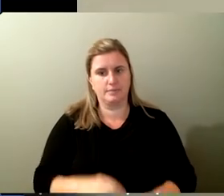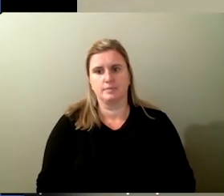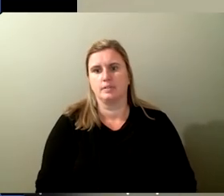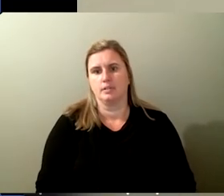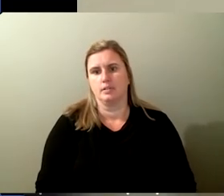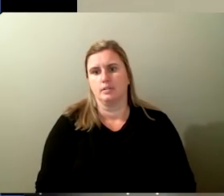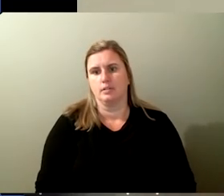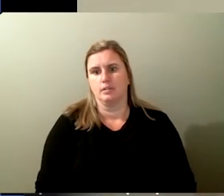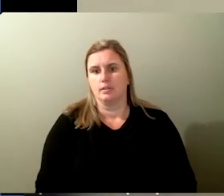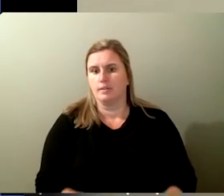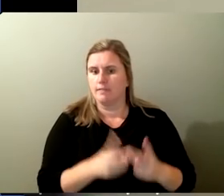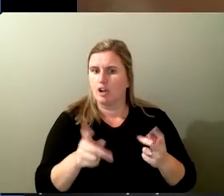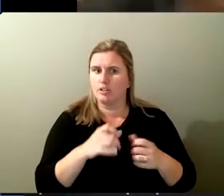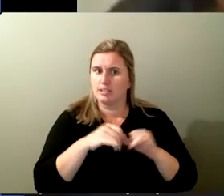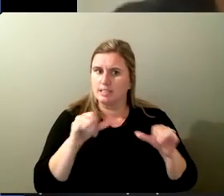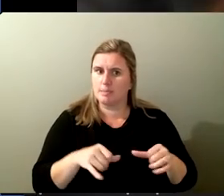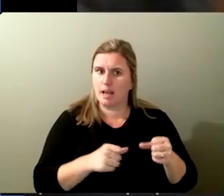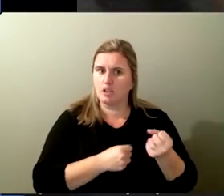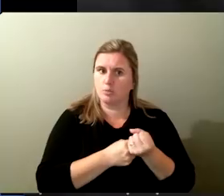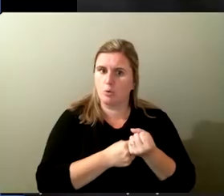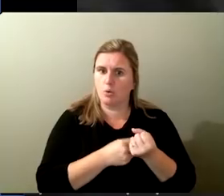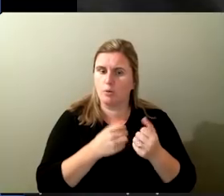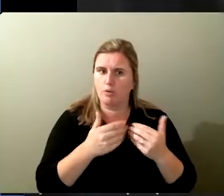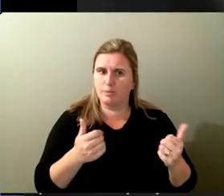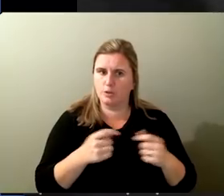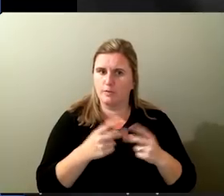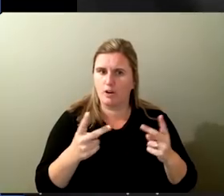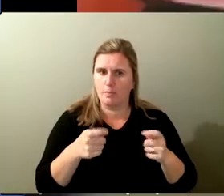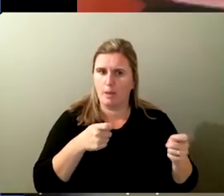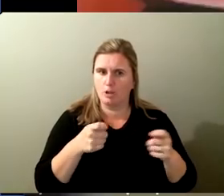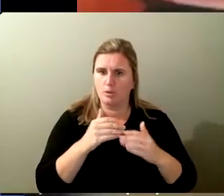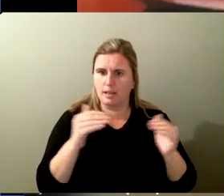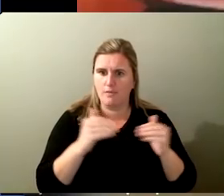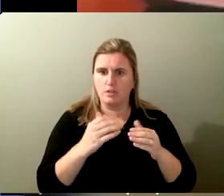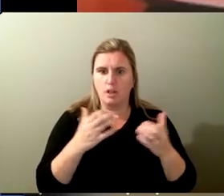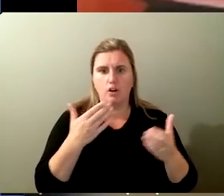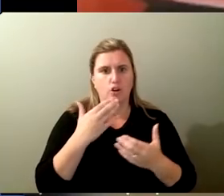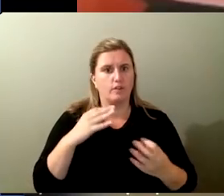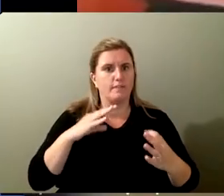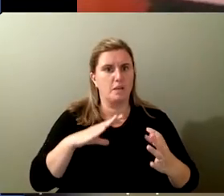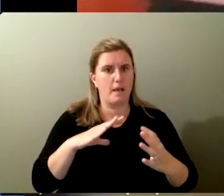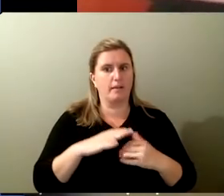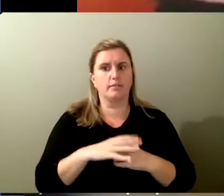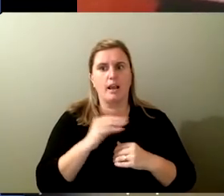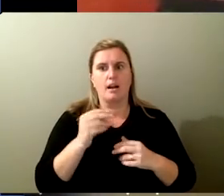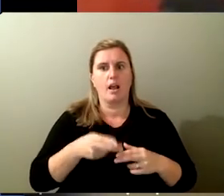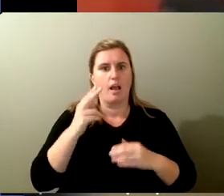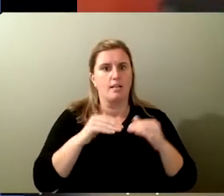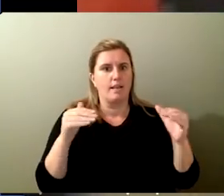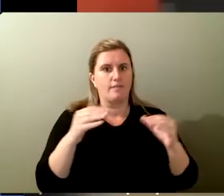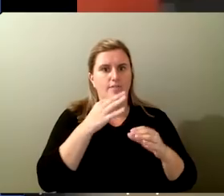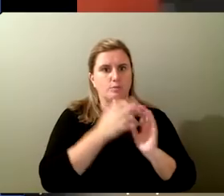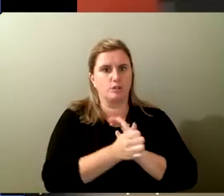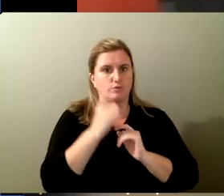very systematic support, breaks it down into very manageable levels, lots of good feedback, and a high level of expertise from